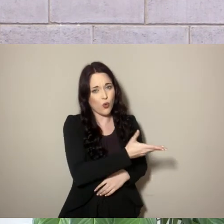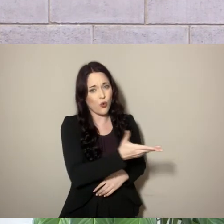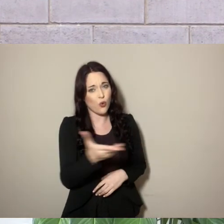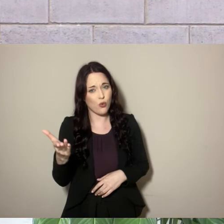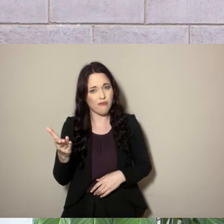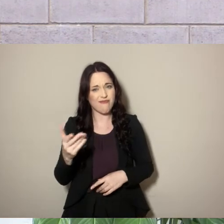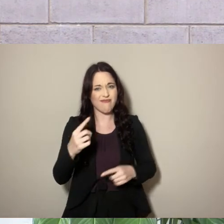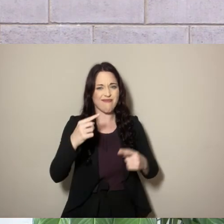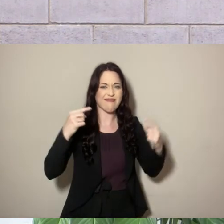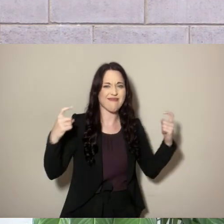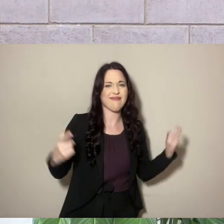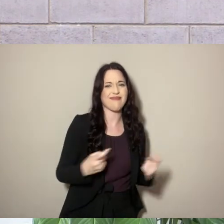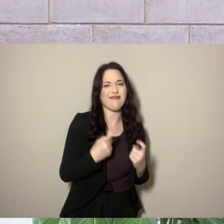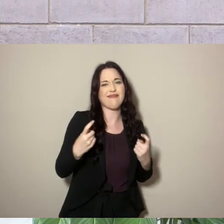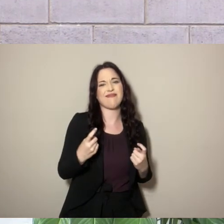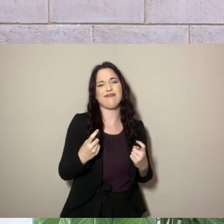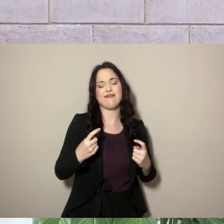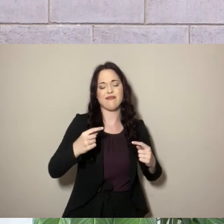debtors.